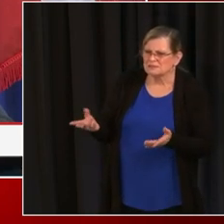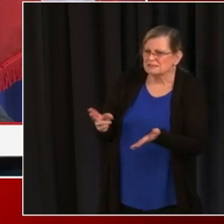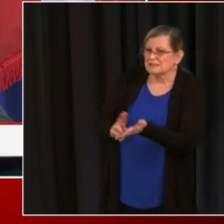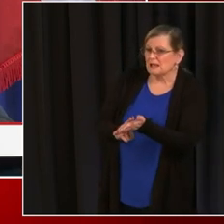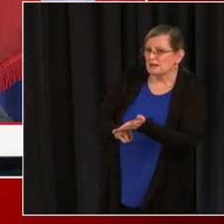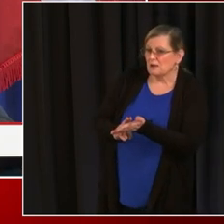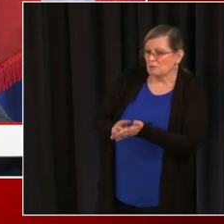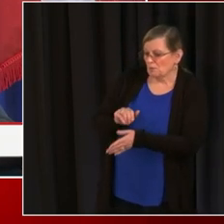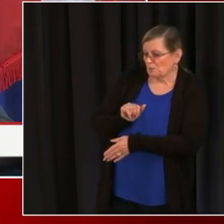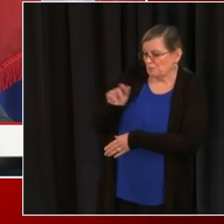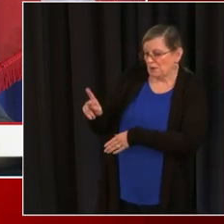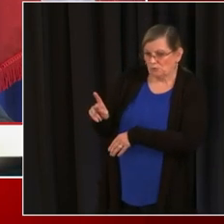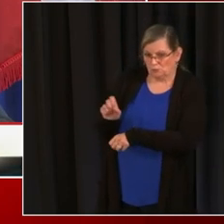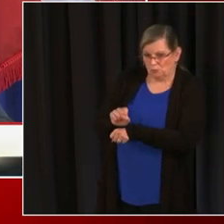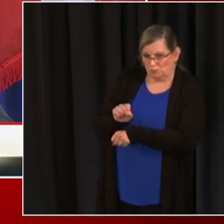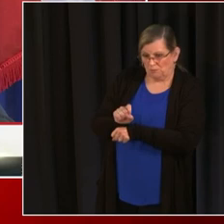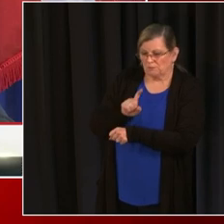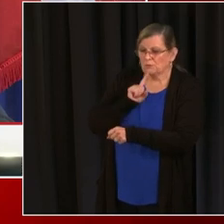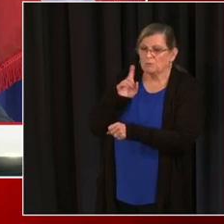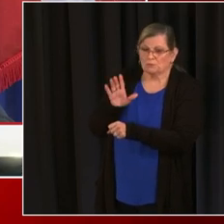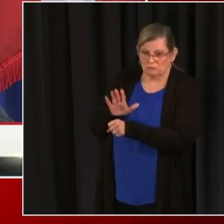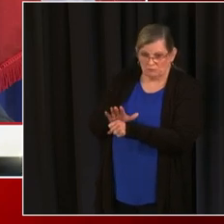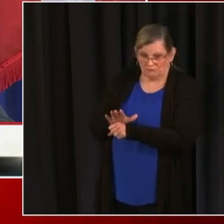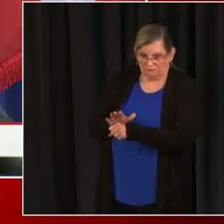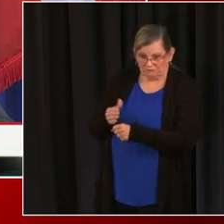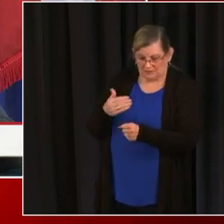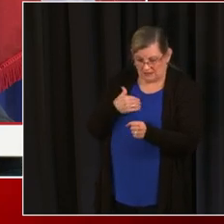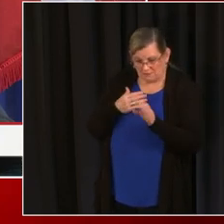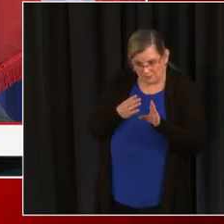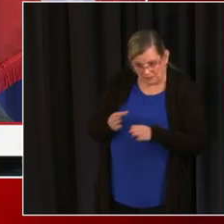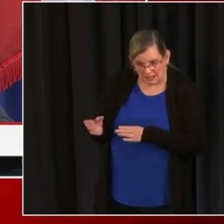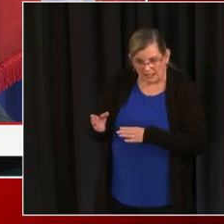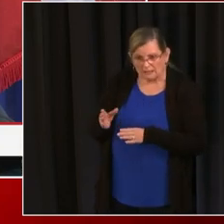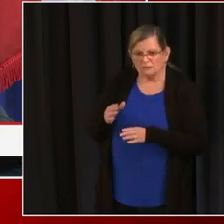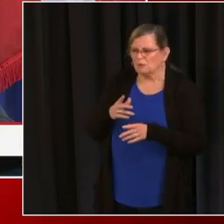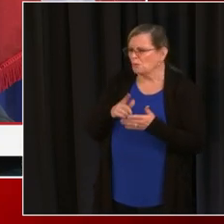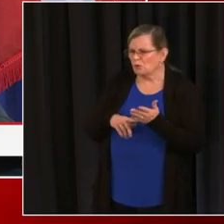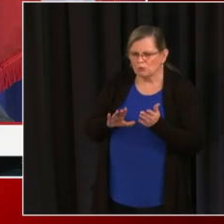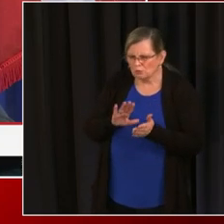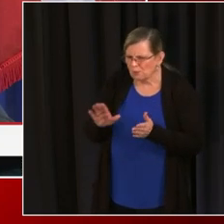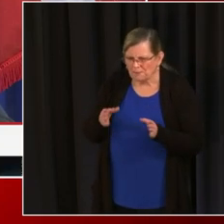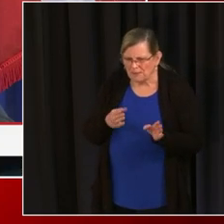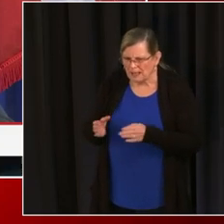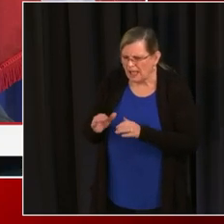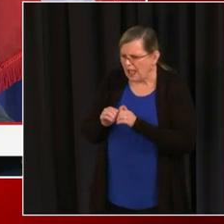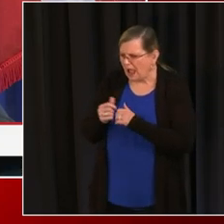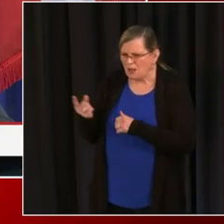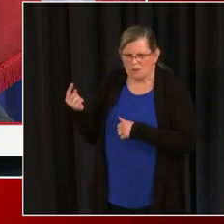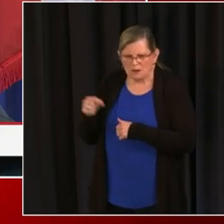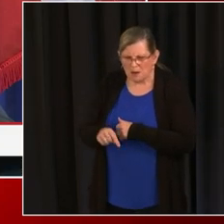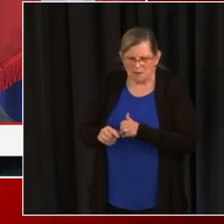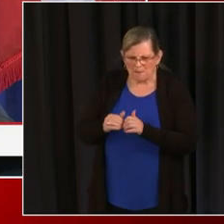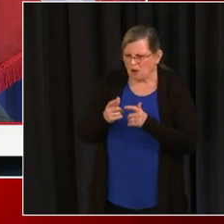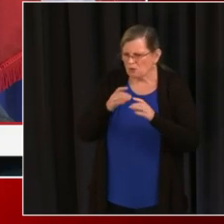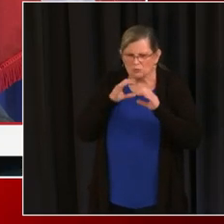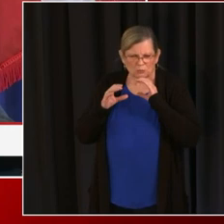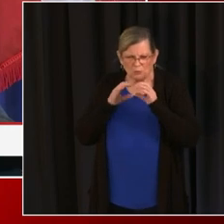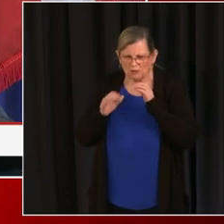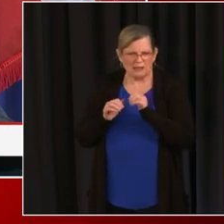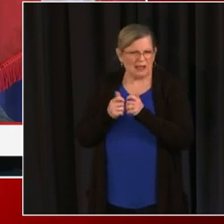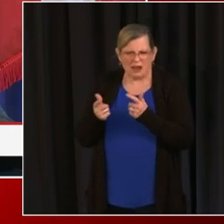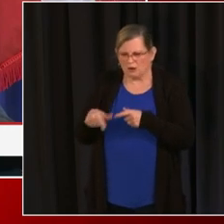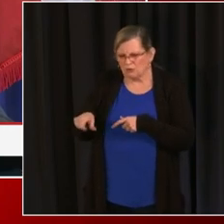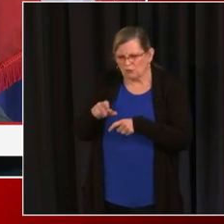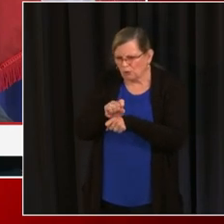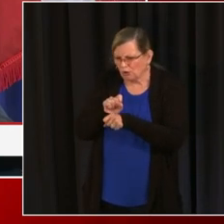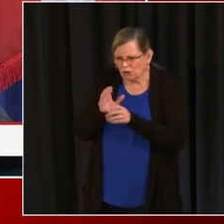on to the Return to Work pledge. Do they have a plan? What is the plan? When are they coming? How are they communicating with employees